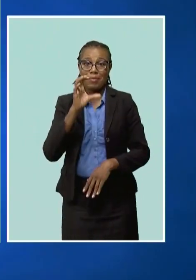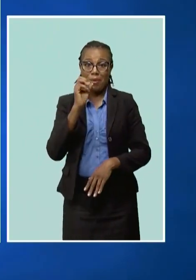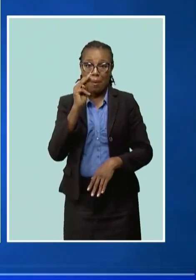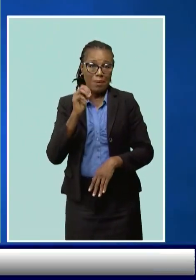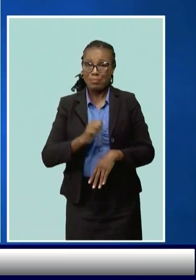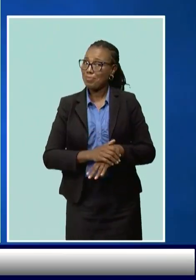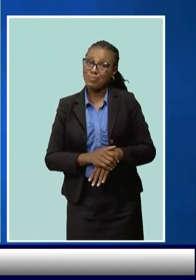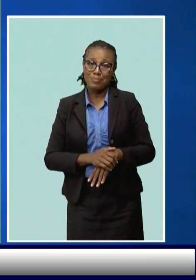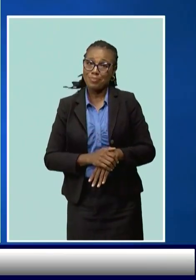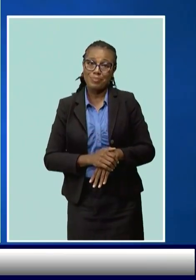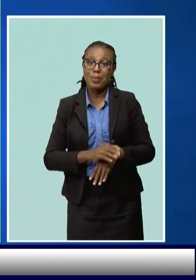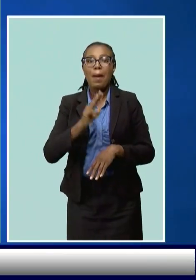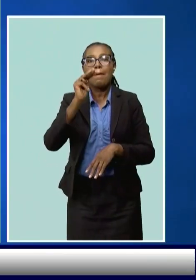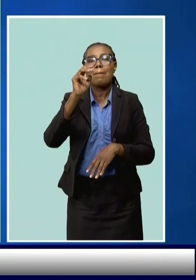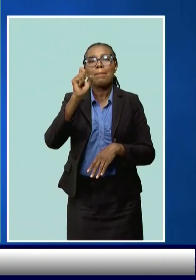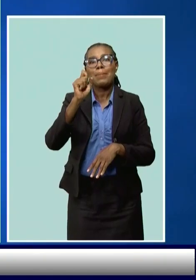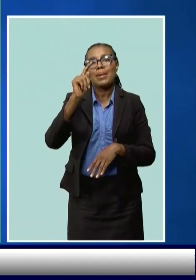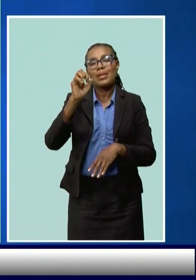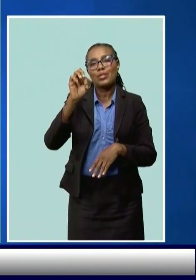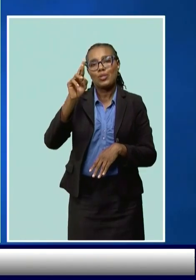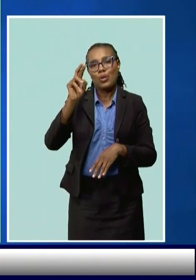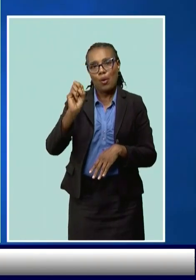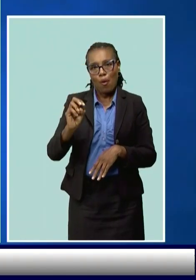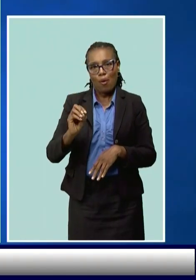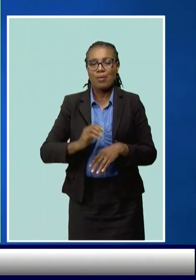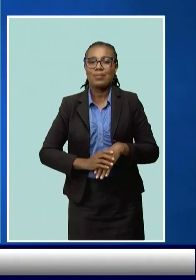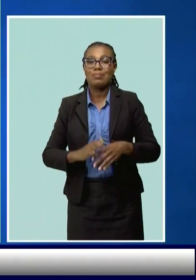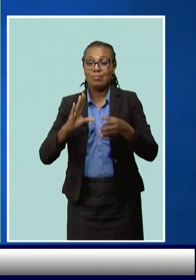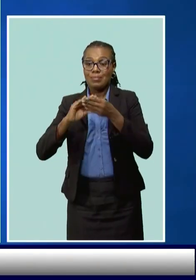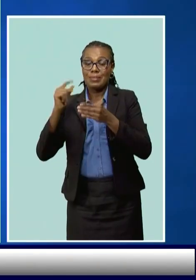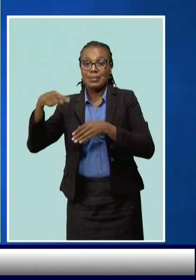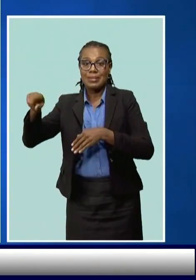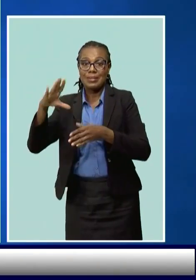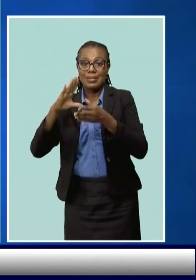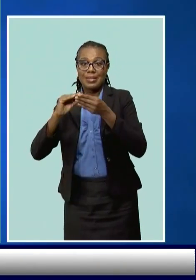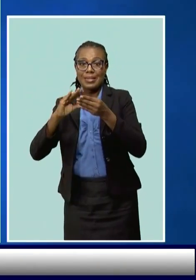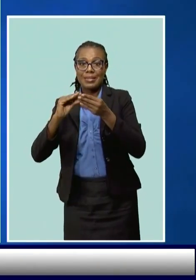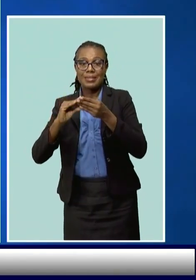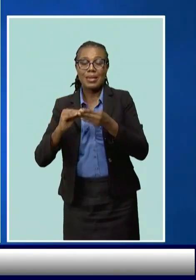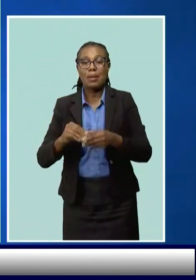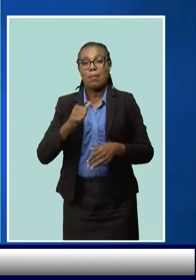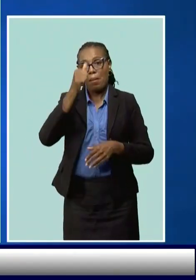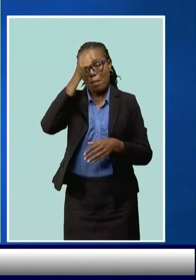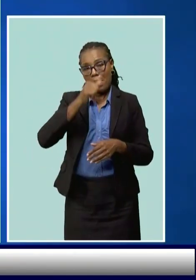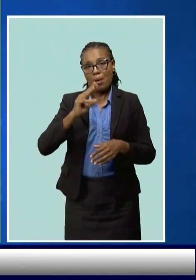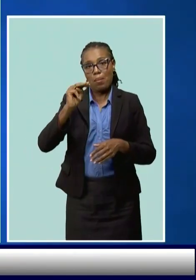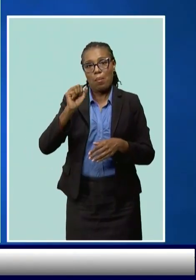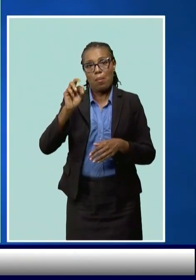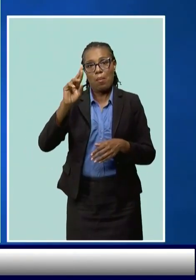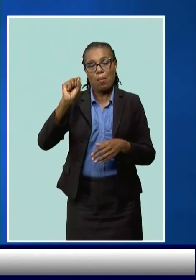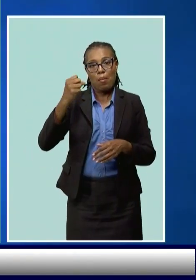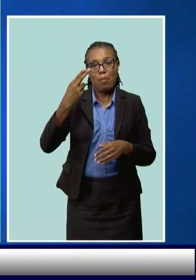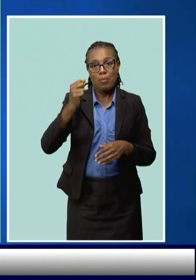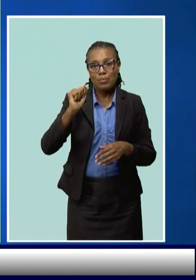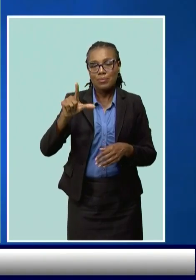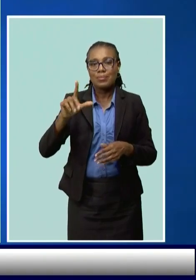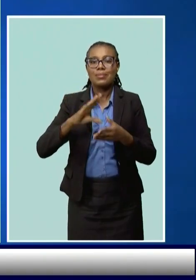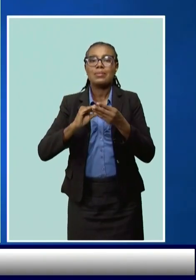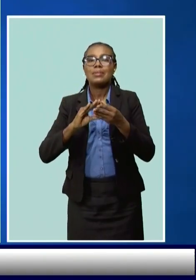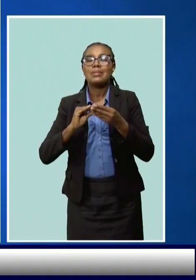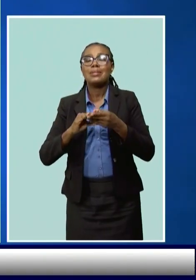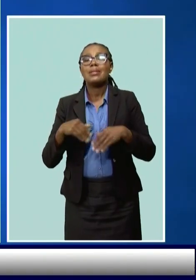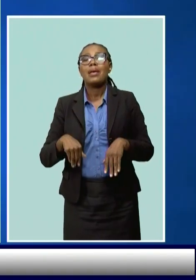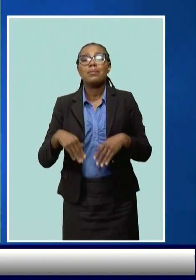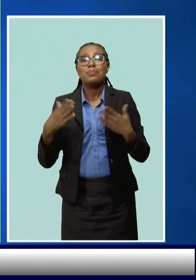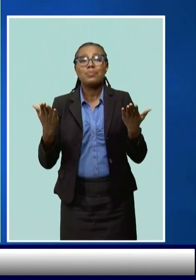of you thought. The explanation from President of the Astronomical Society, David Marshall, who has also dismissed the notion of it